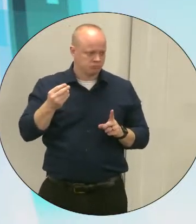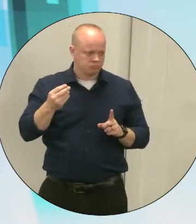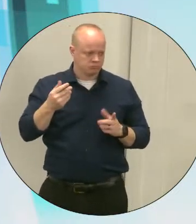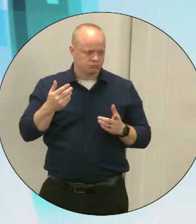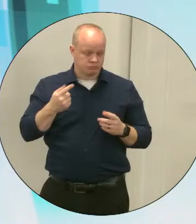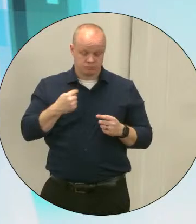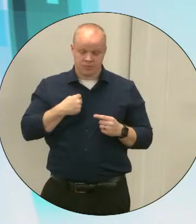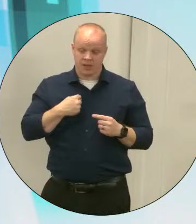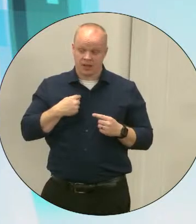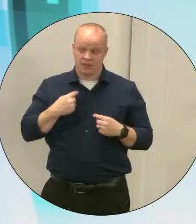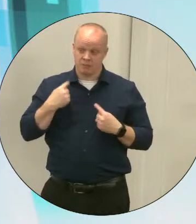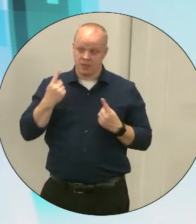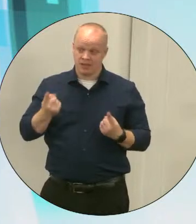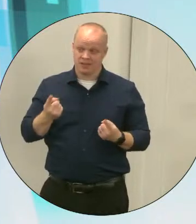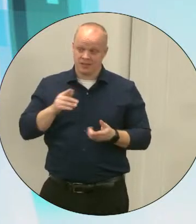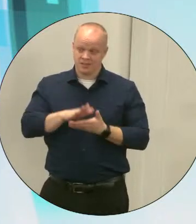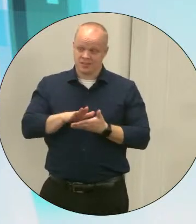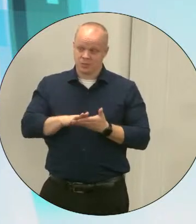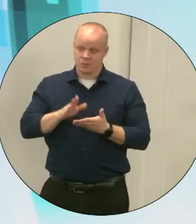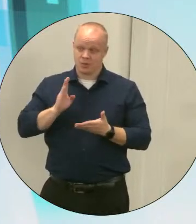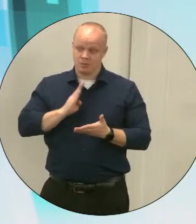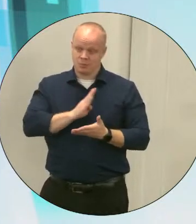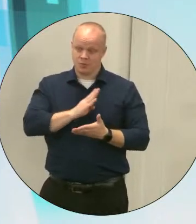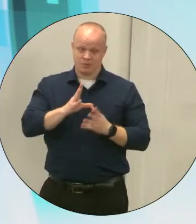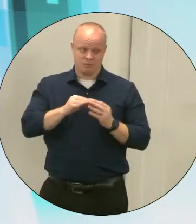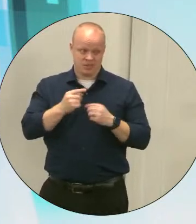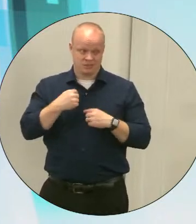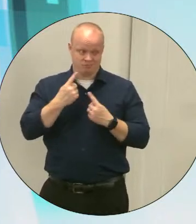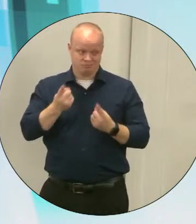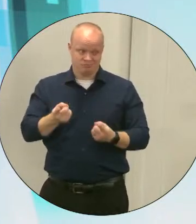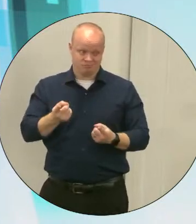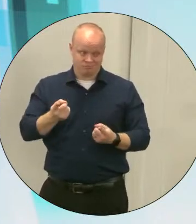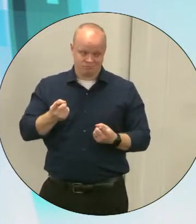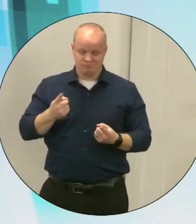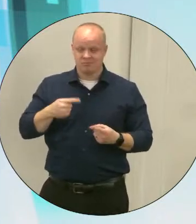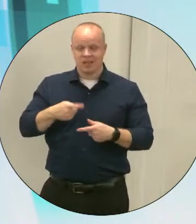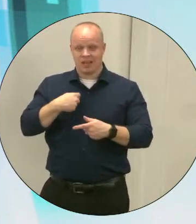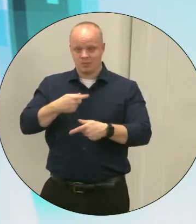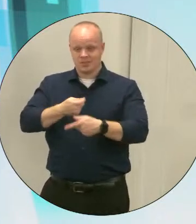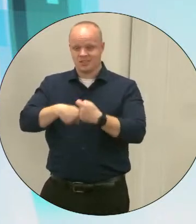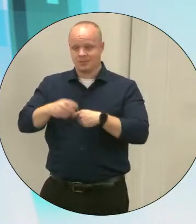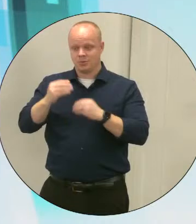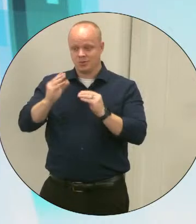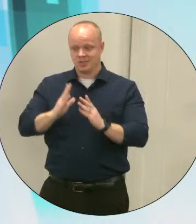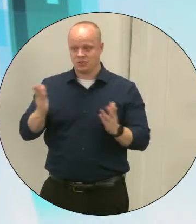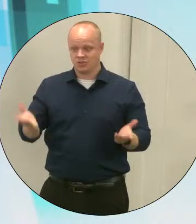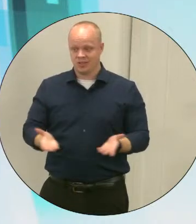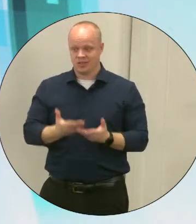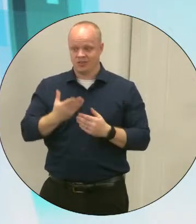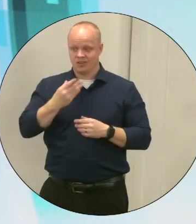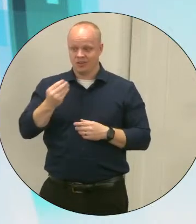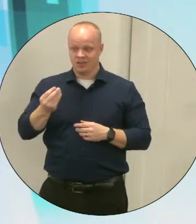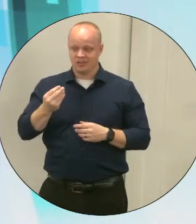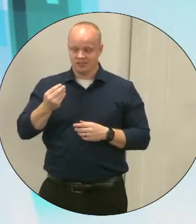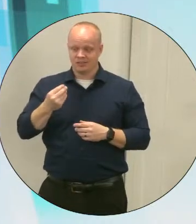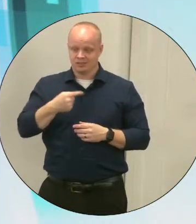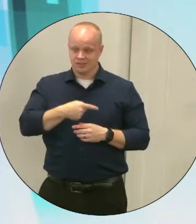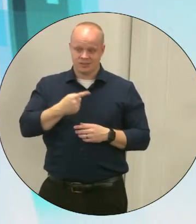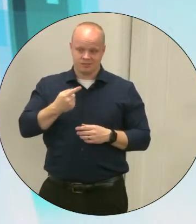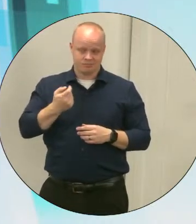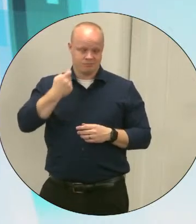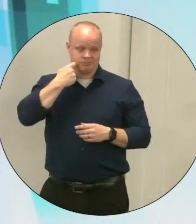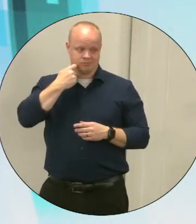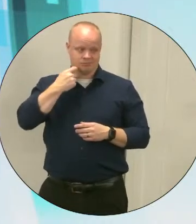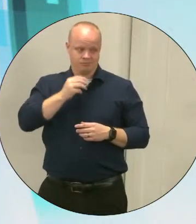been coming to school board meetings since I was a substitute teacher here. And this past Monday, I